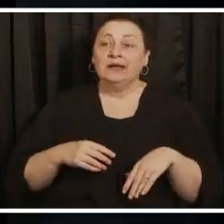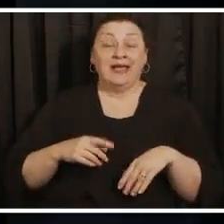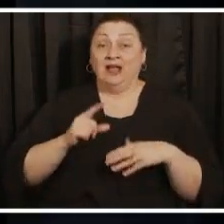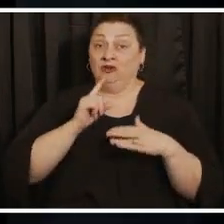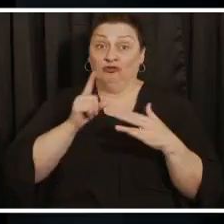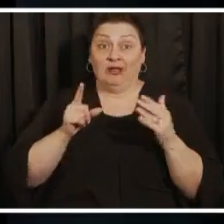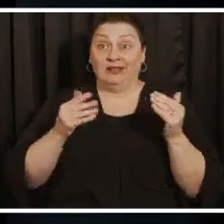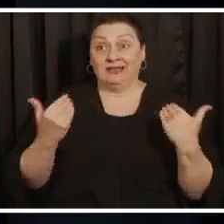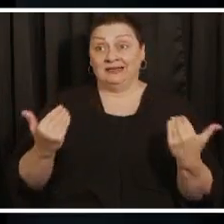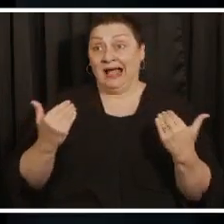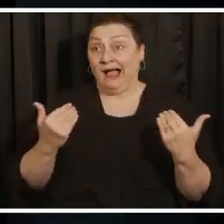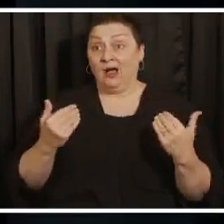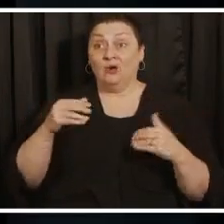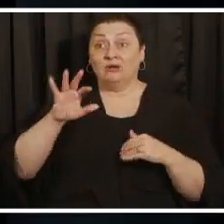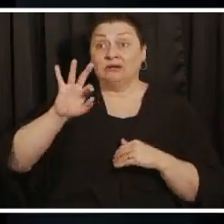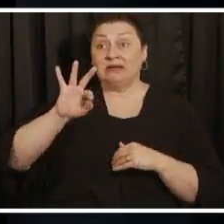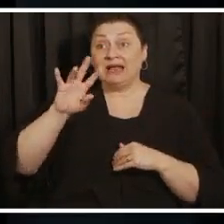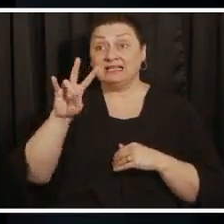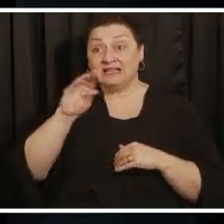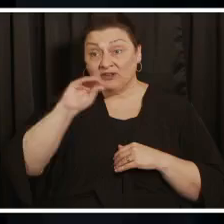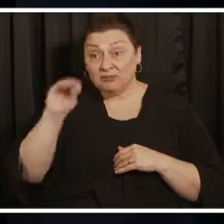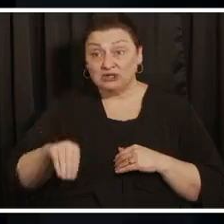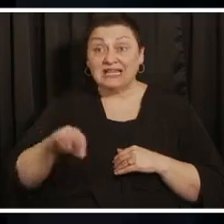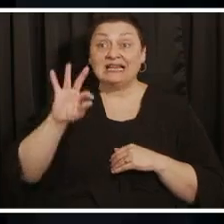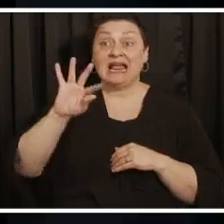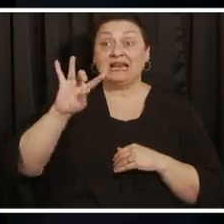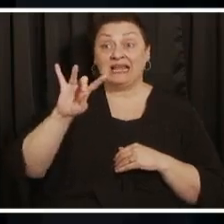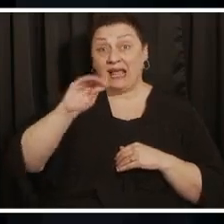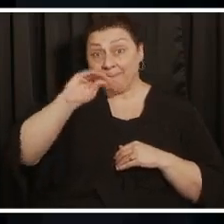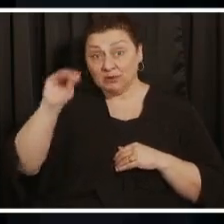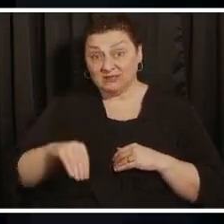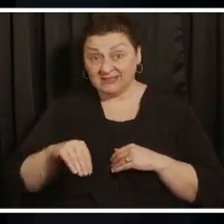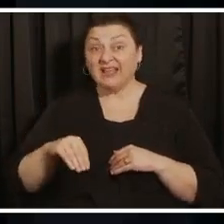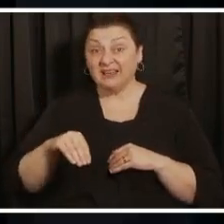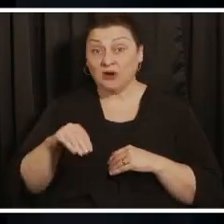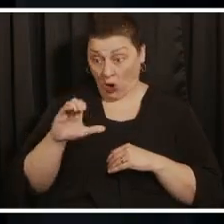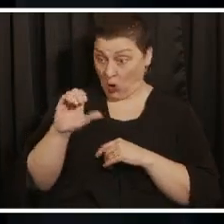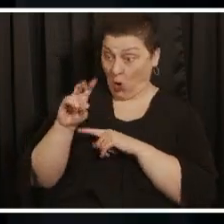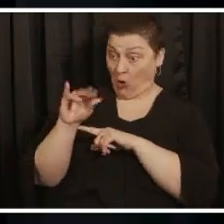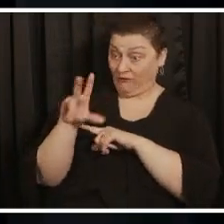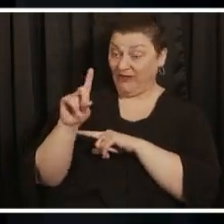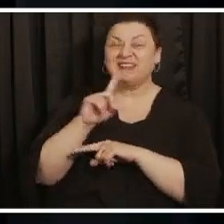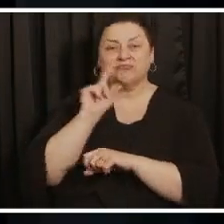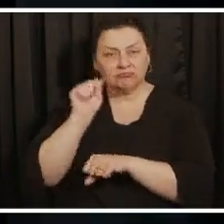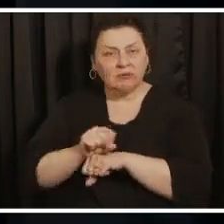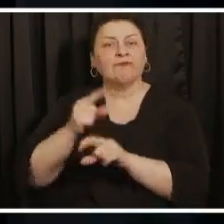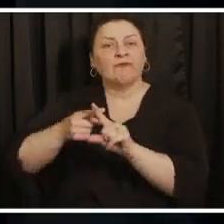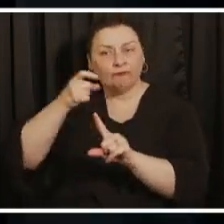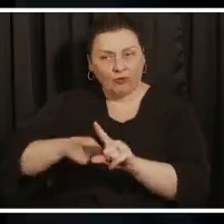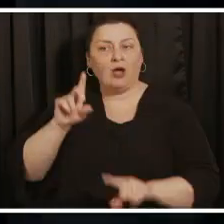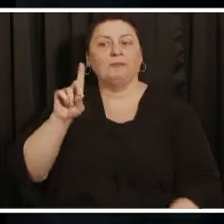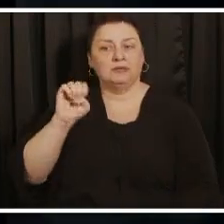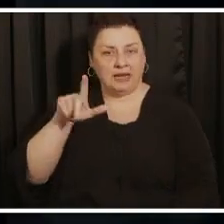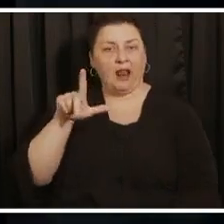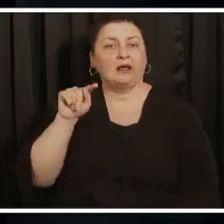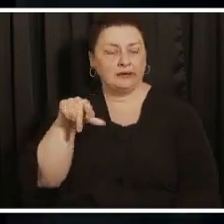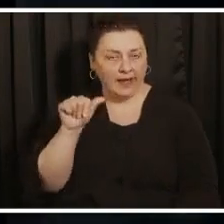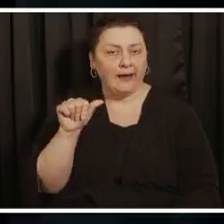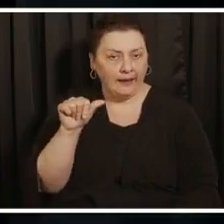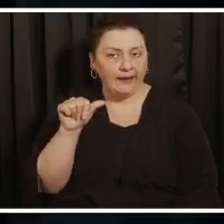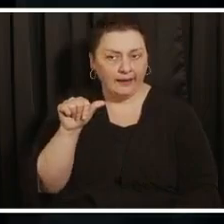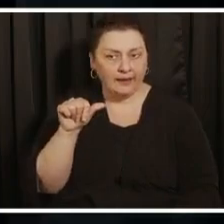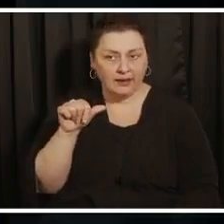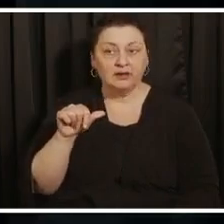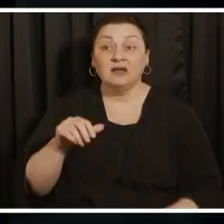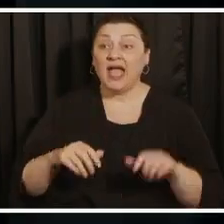now at 97, 98% Delta variant. And yes, it is more contagious in all age cohorts,